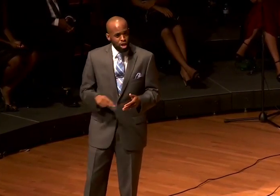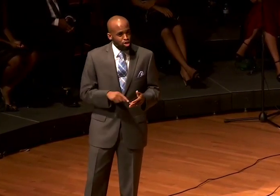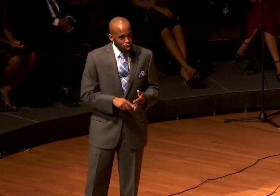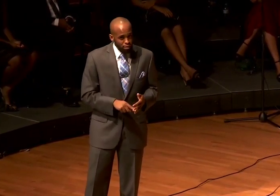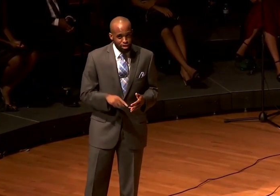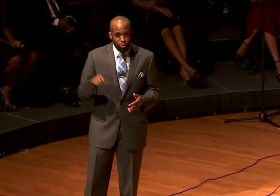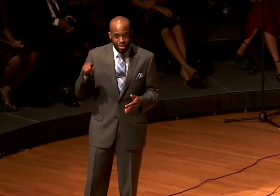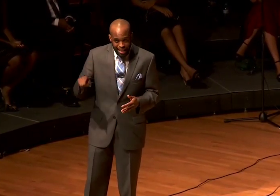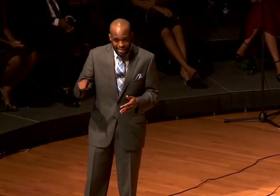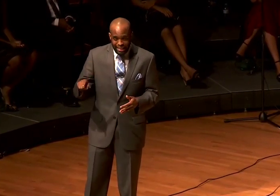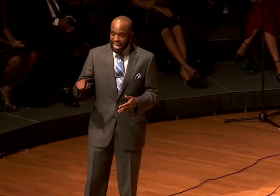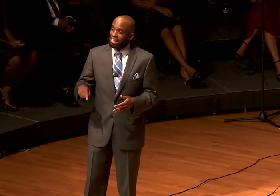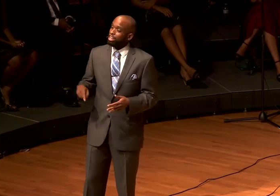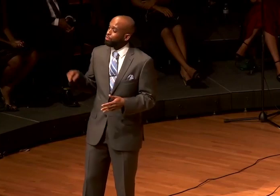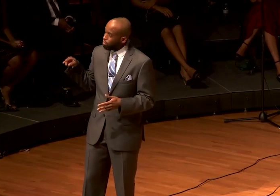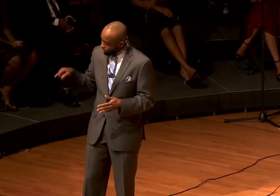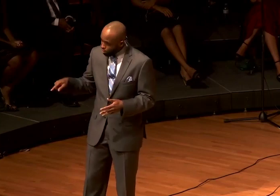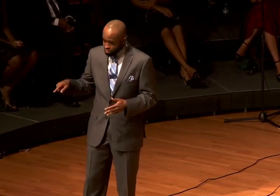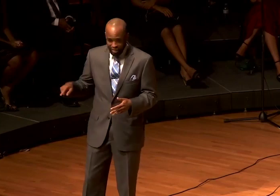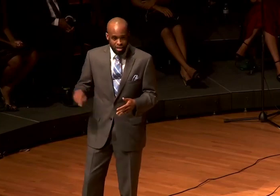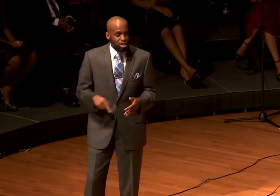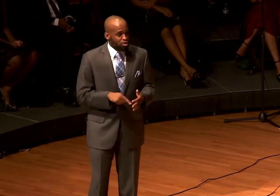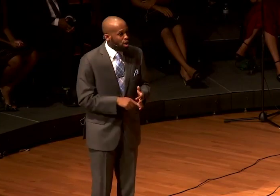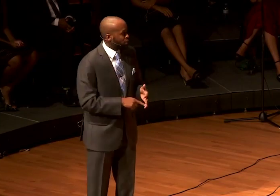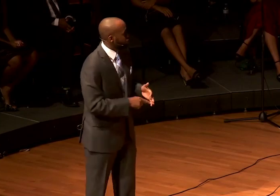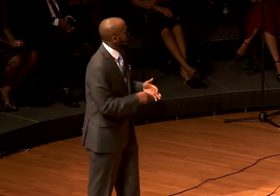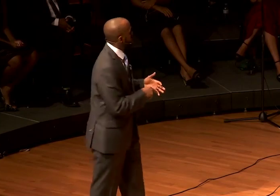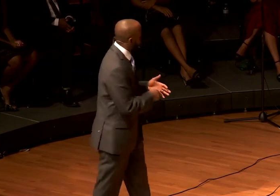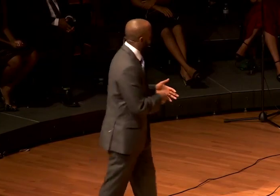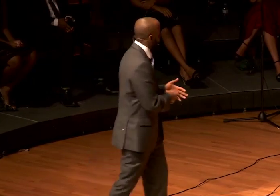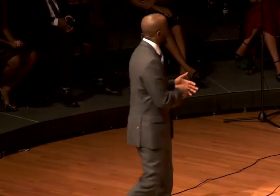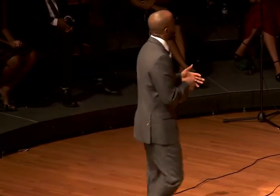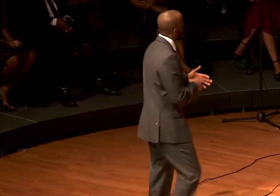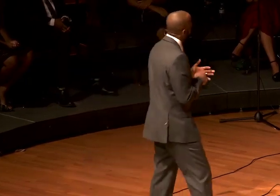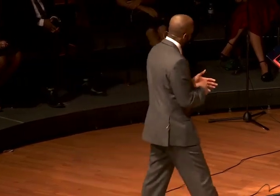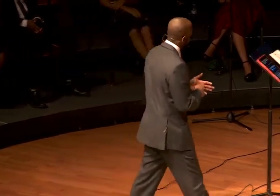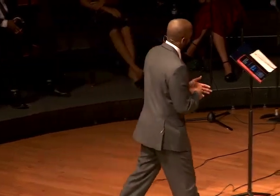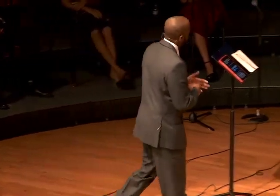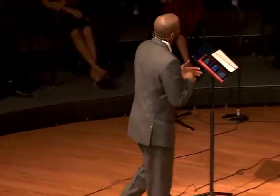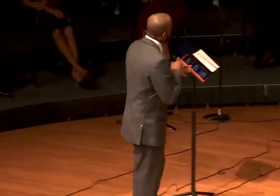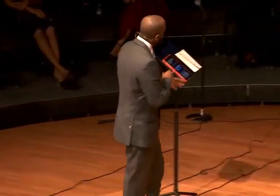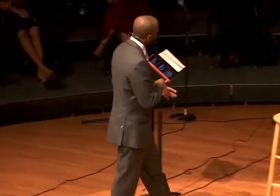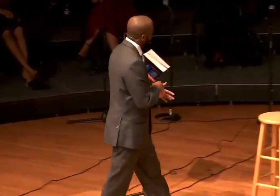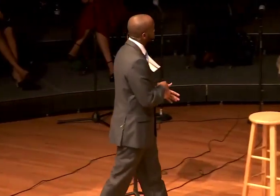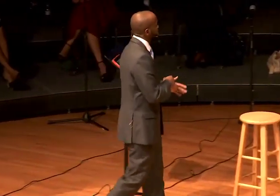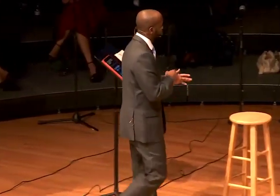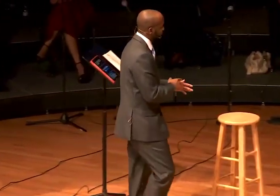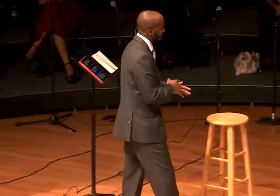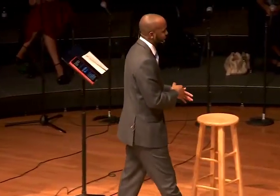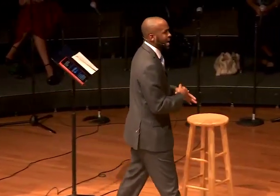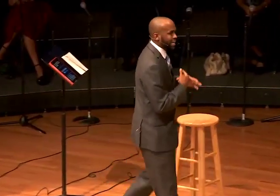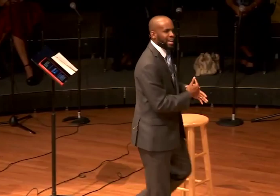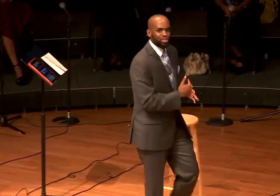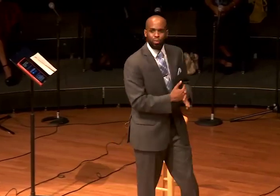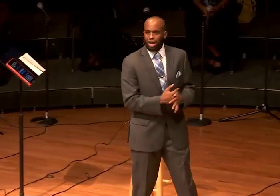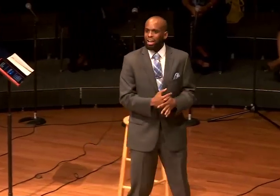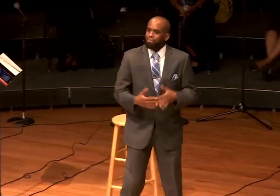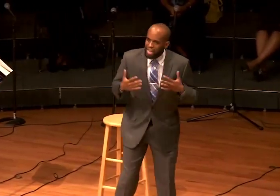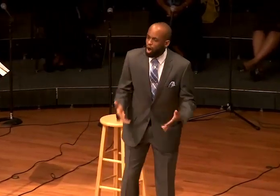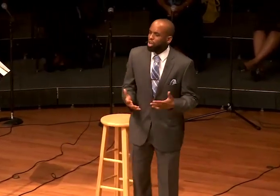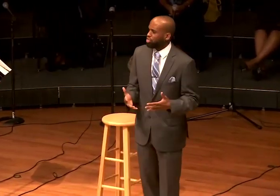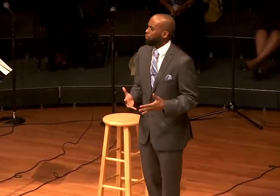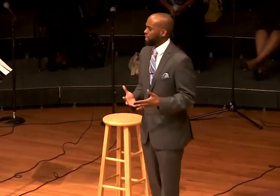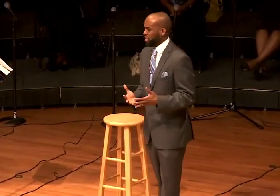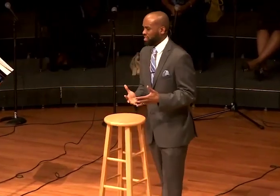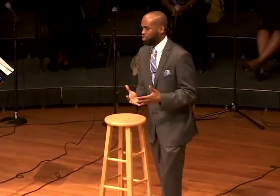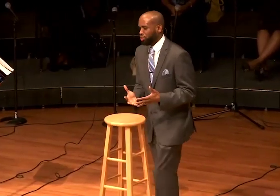drink, saw that you were naked and gave you clothing, saw that you were in prison and went to visit you, saw that you were sick, and guess what?